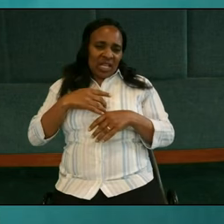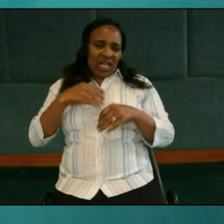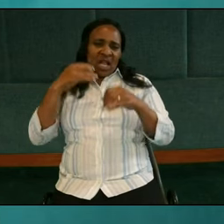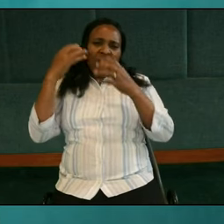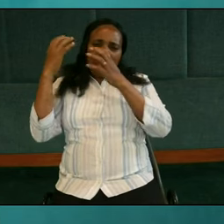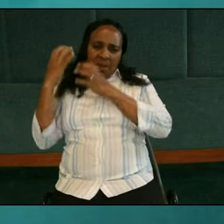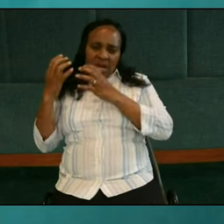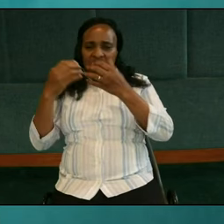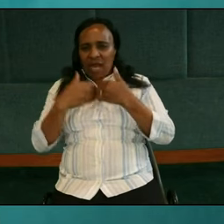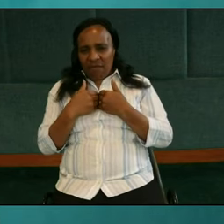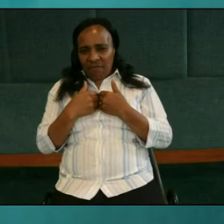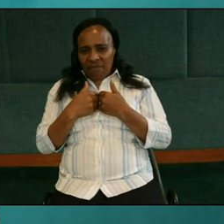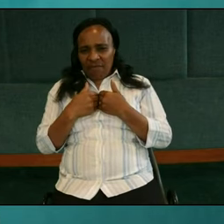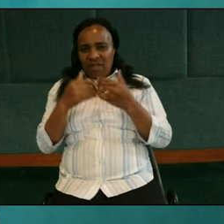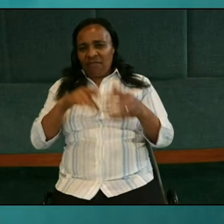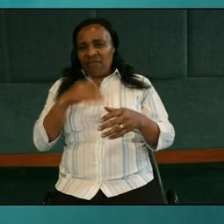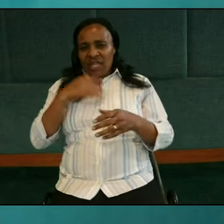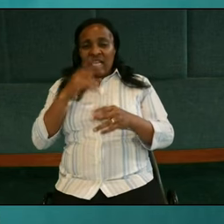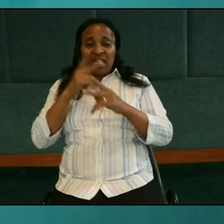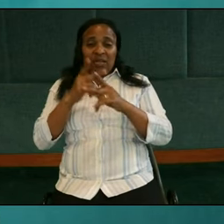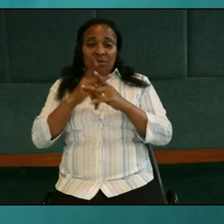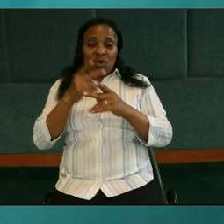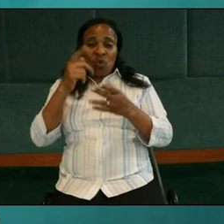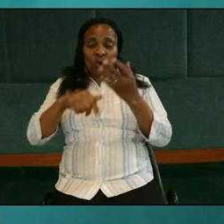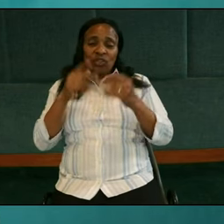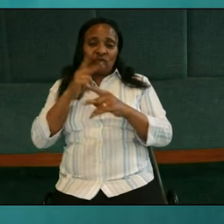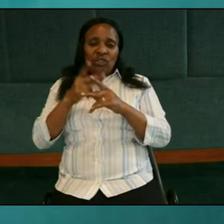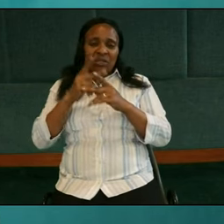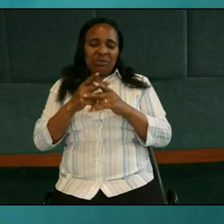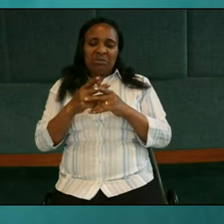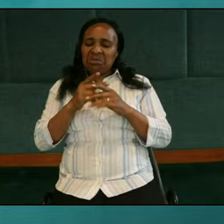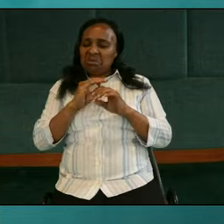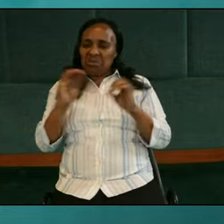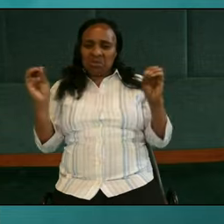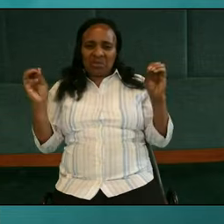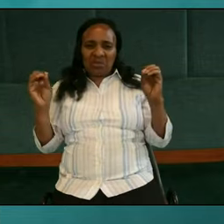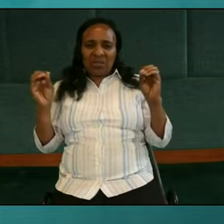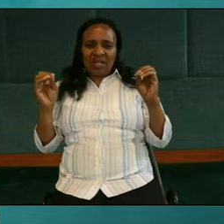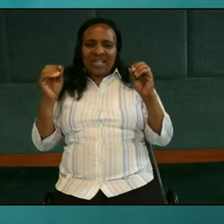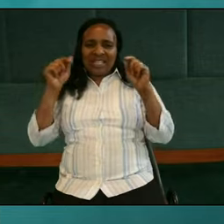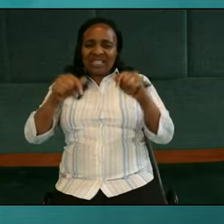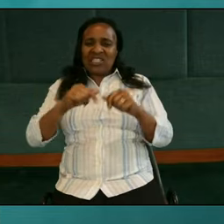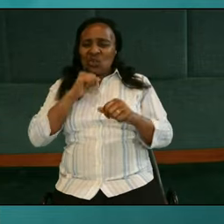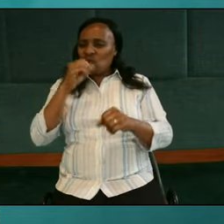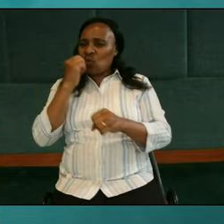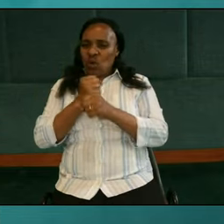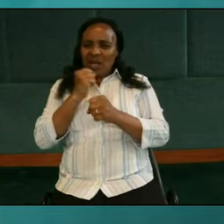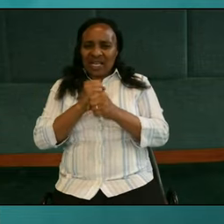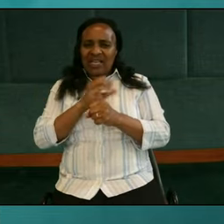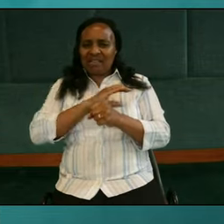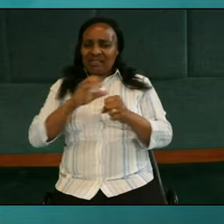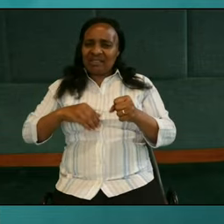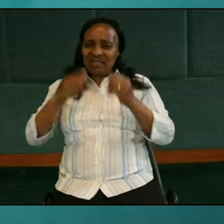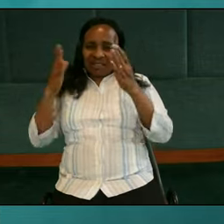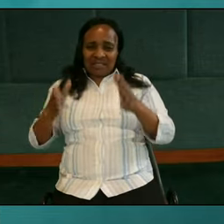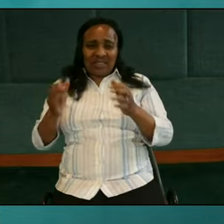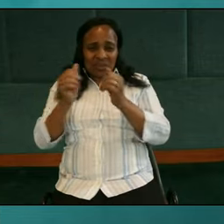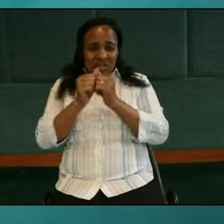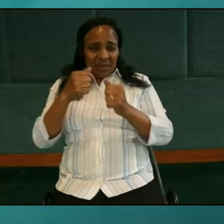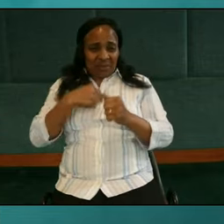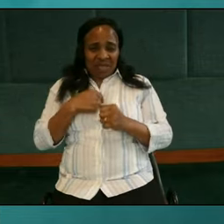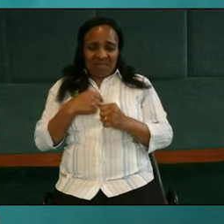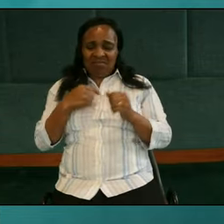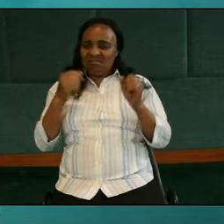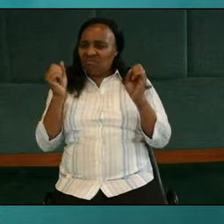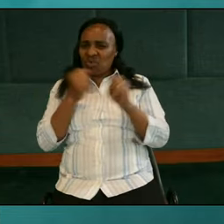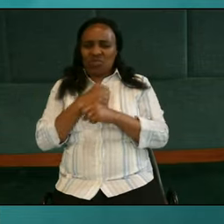or overburdened, or you feel like you're not keeping what you need to be keeping, or you feel like this is not working. Christianity and me, like the things I'm